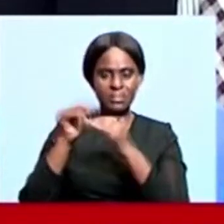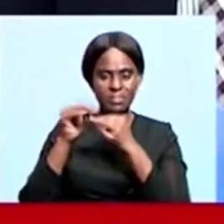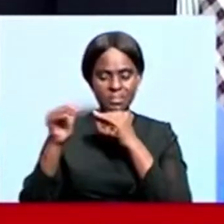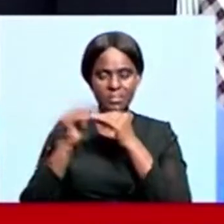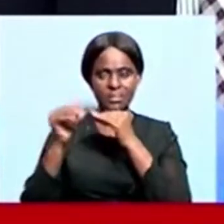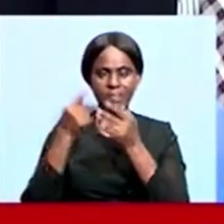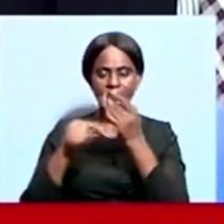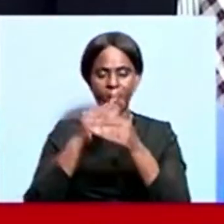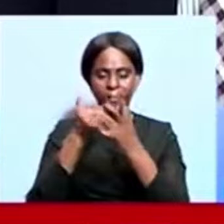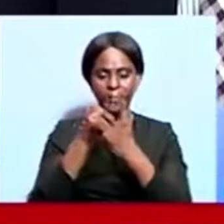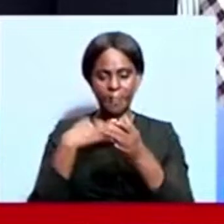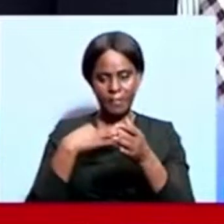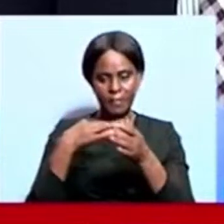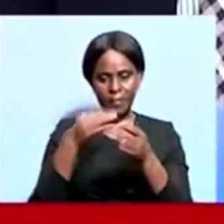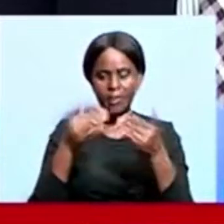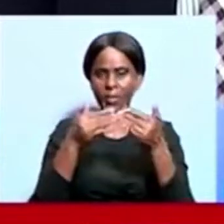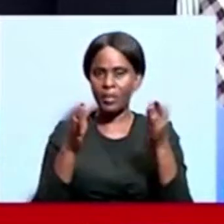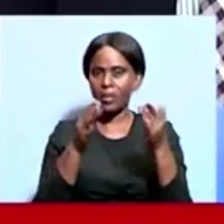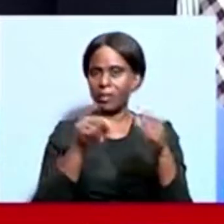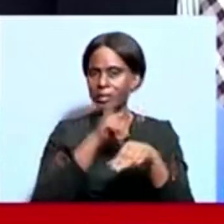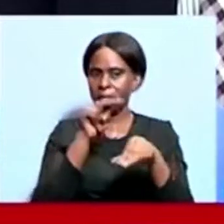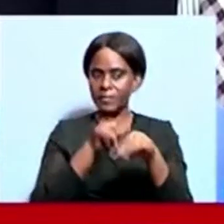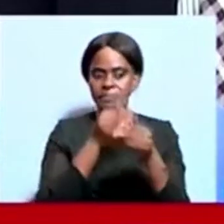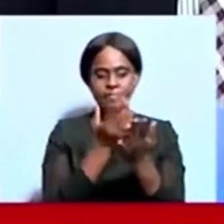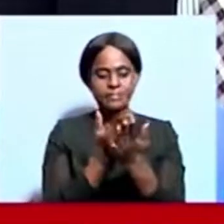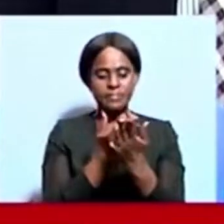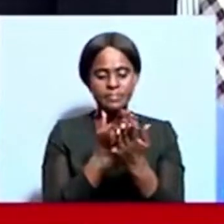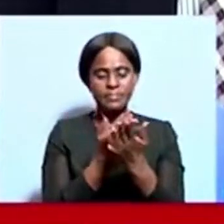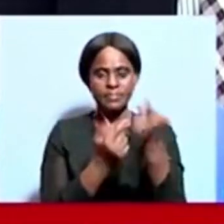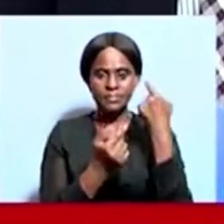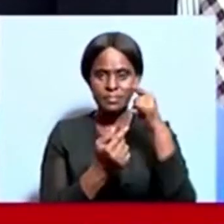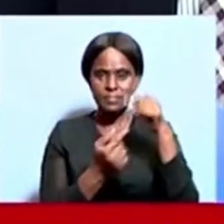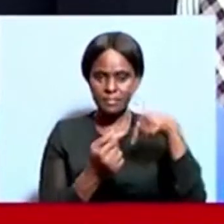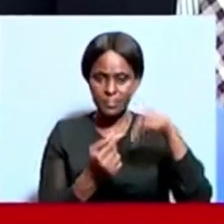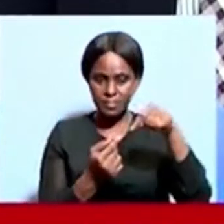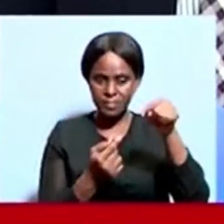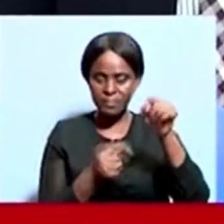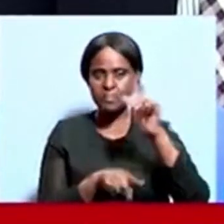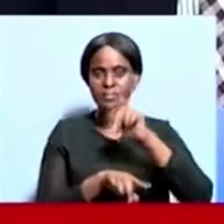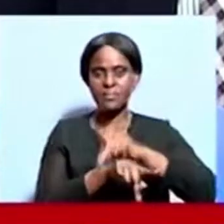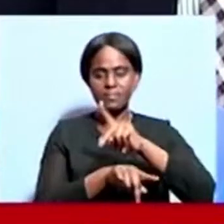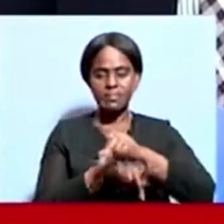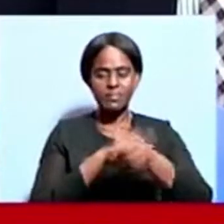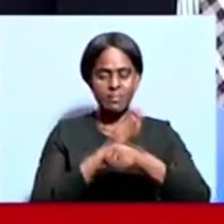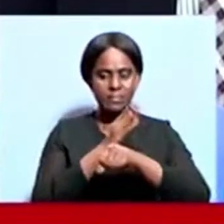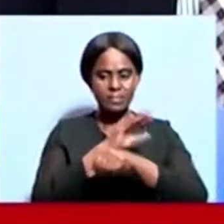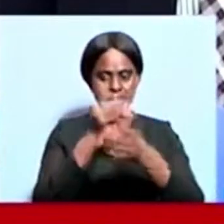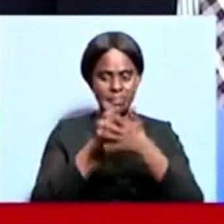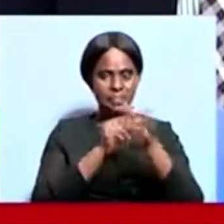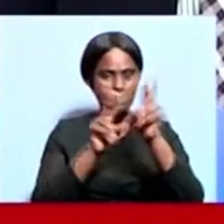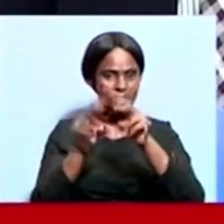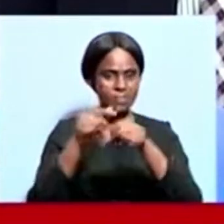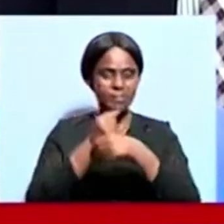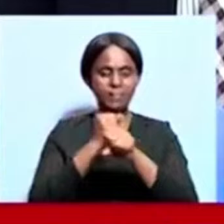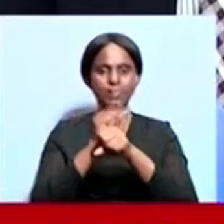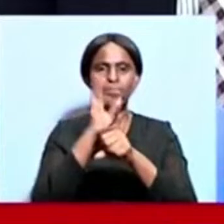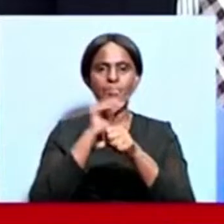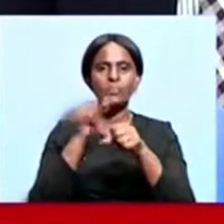contracts that apply to open national bidding for the running contracts, given the observation that were made by the